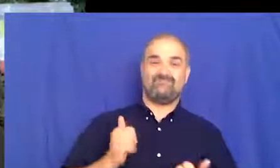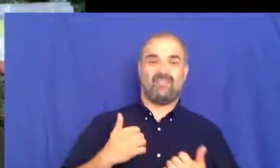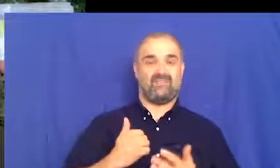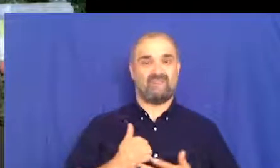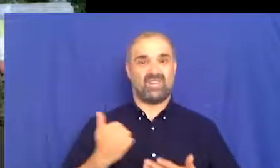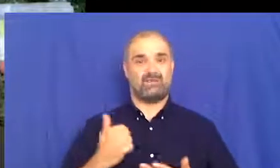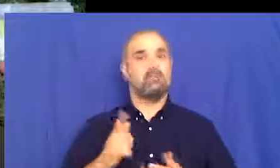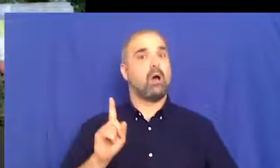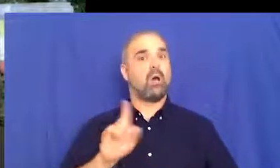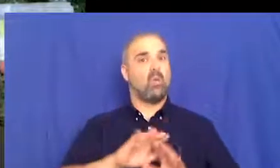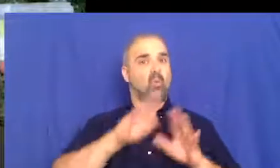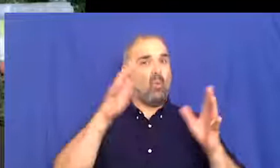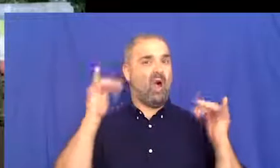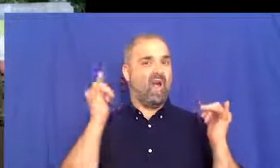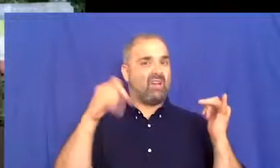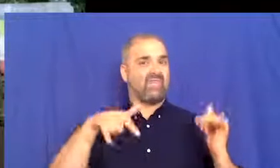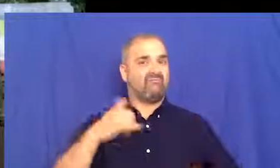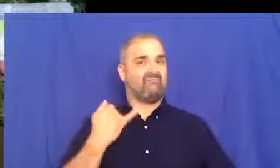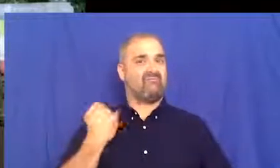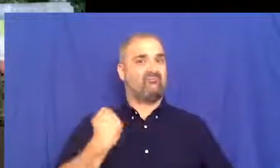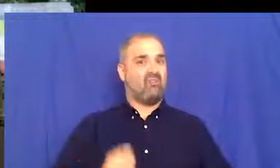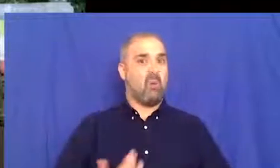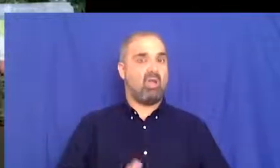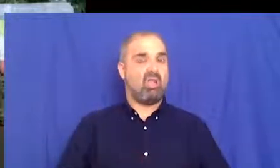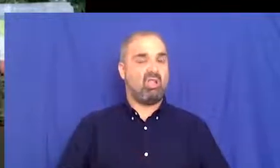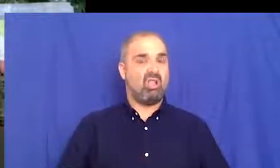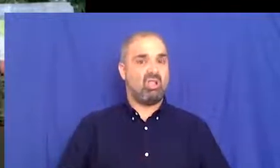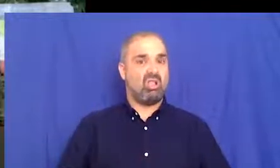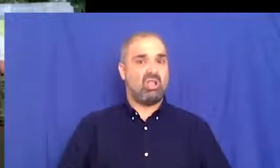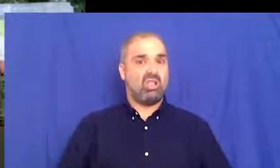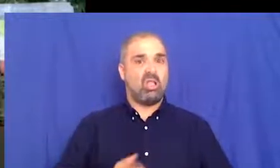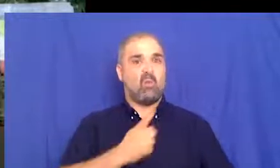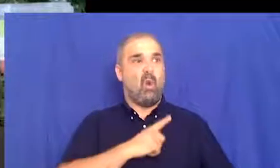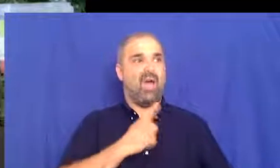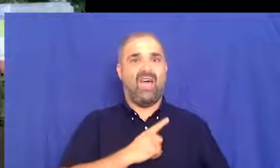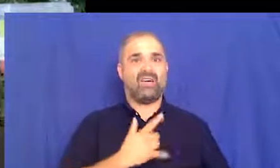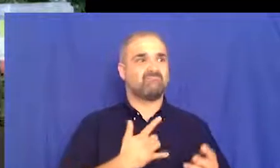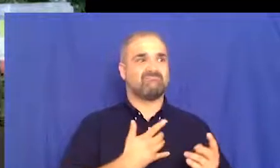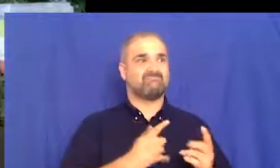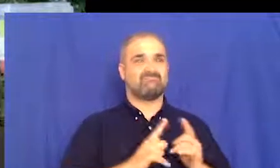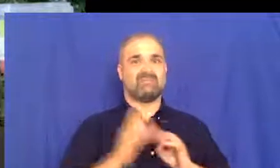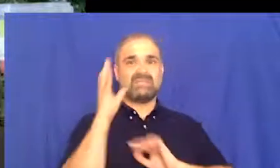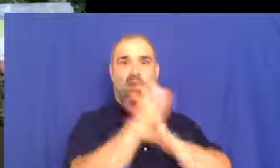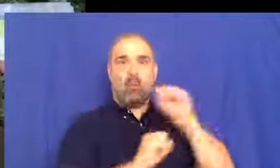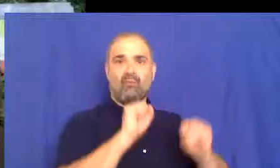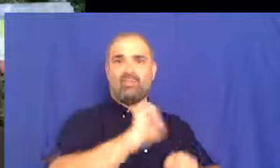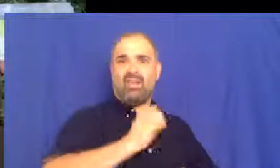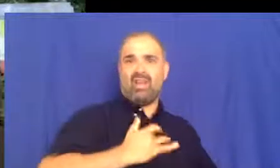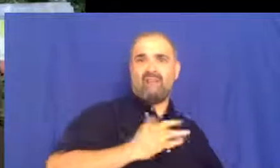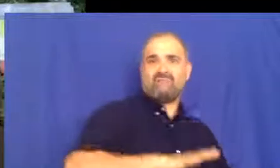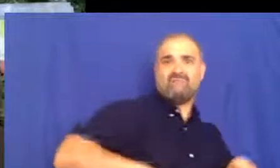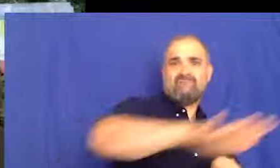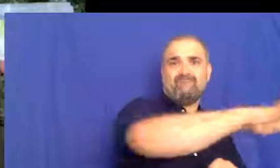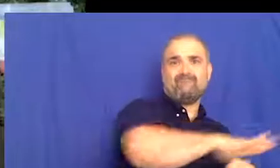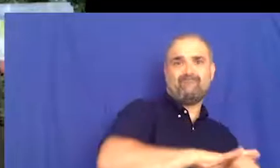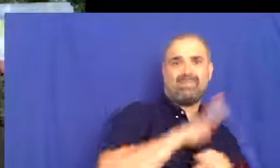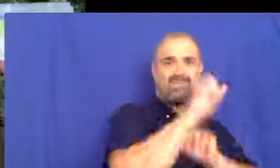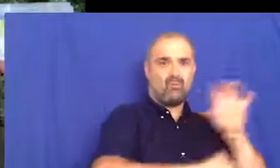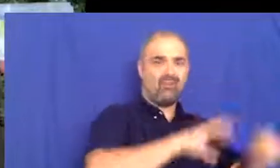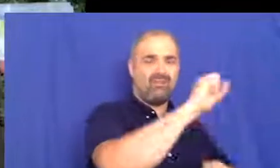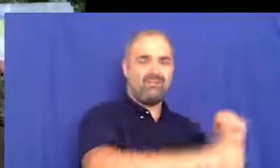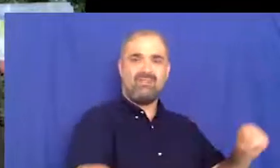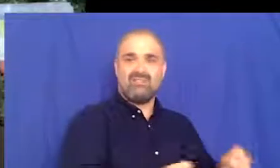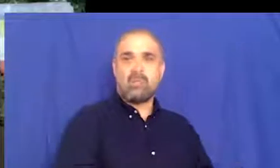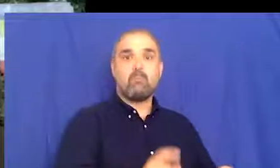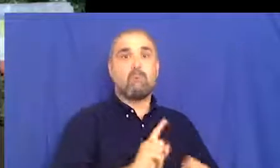actually vulnerable in the wild, and that's mainly because of things like habitat loss And people in South America, or the indigenous people of South